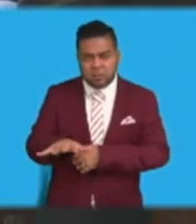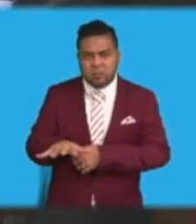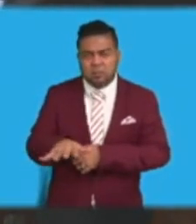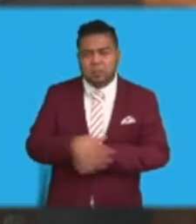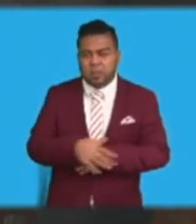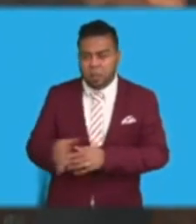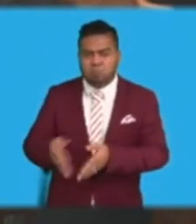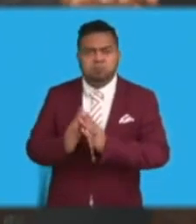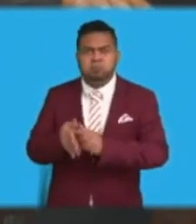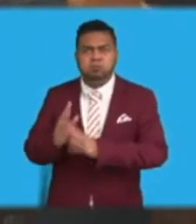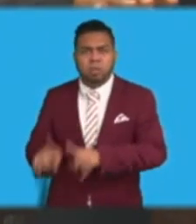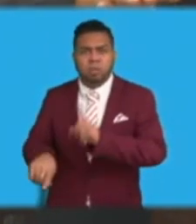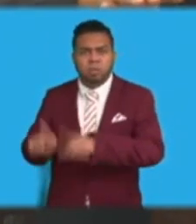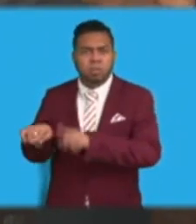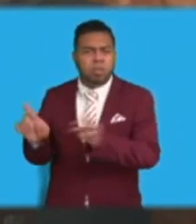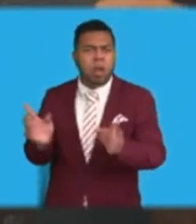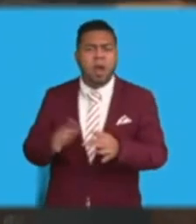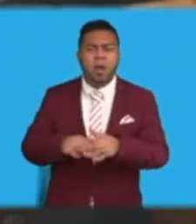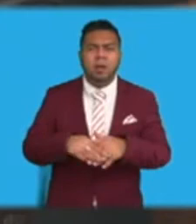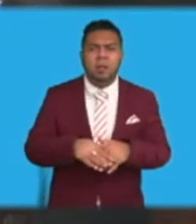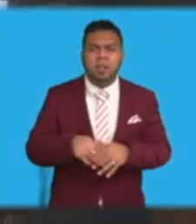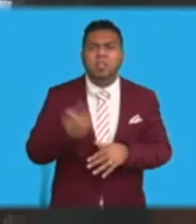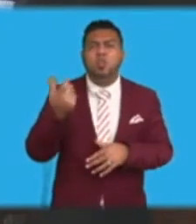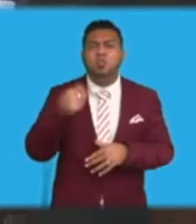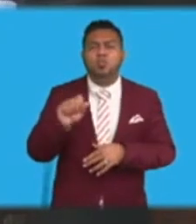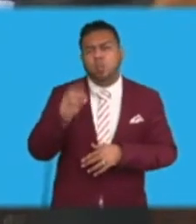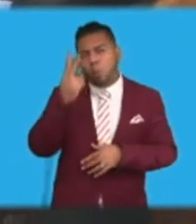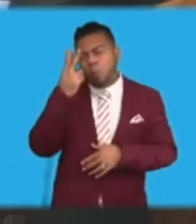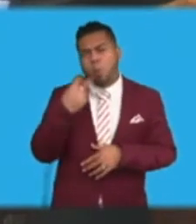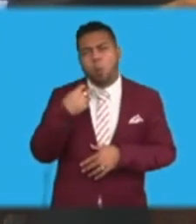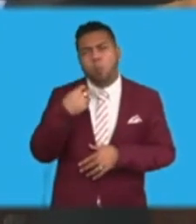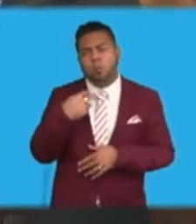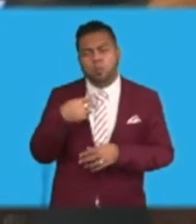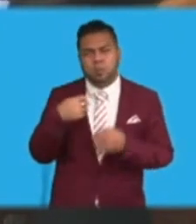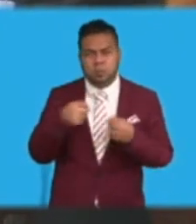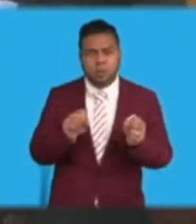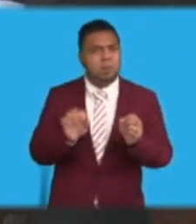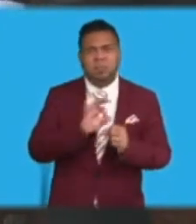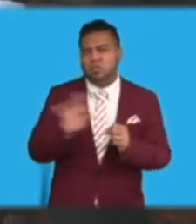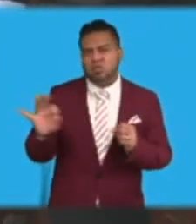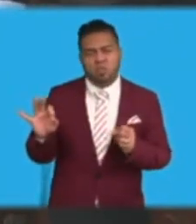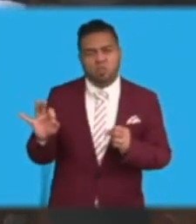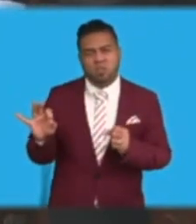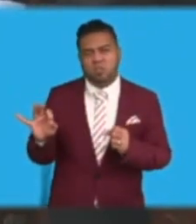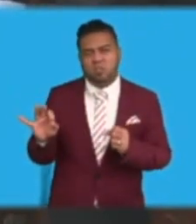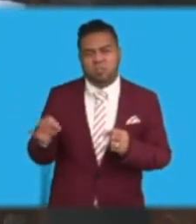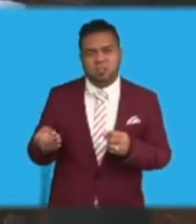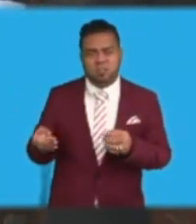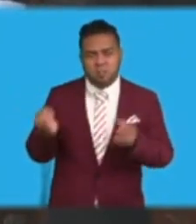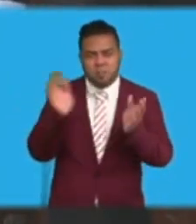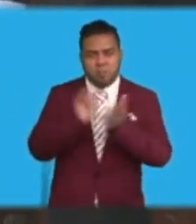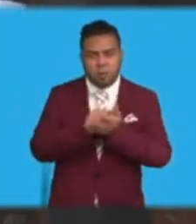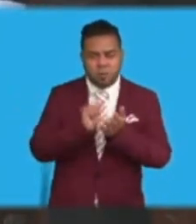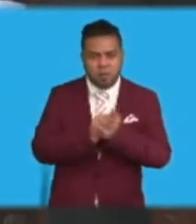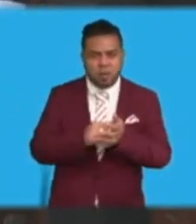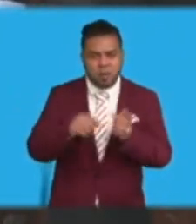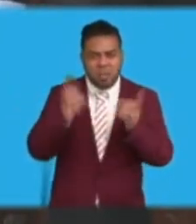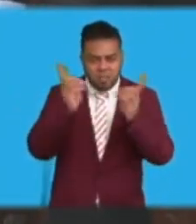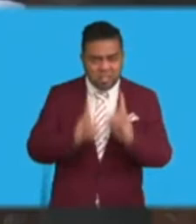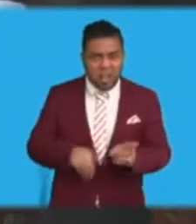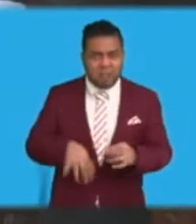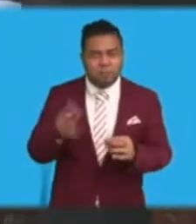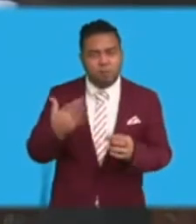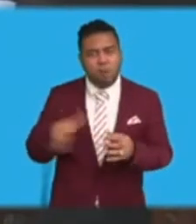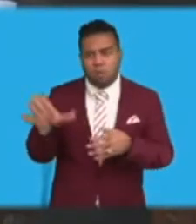using the old drainage system, which was not designed to cater for this new settlement. And this is not only Waindamu,